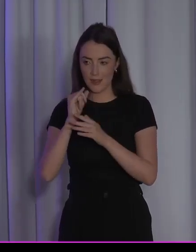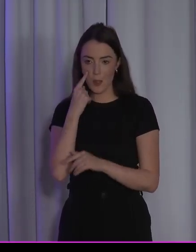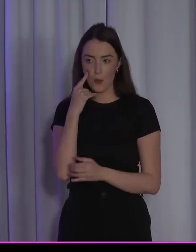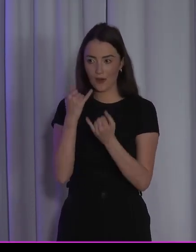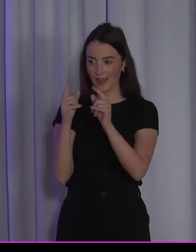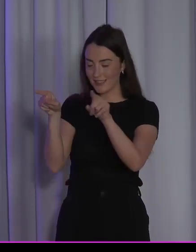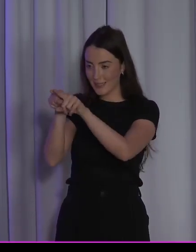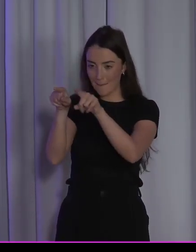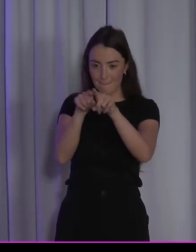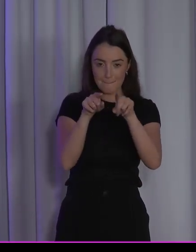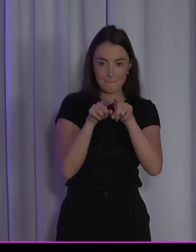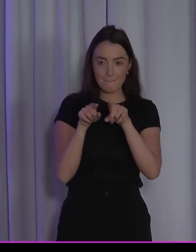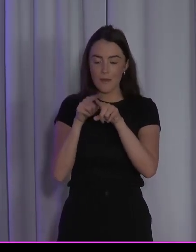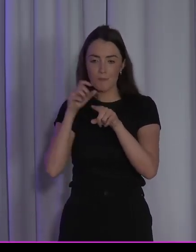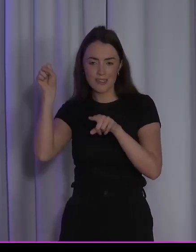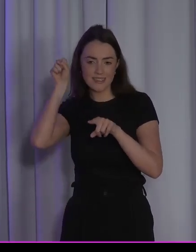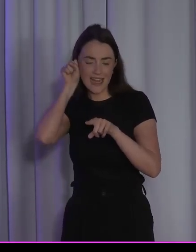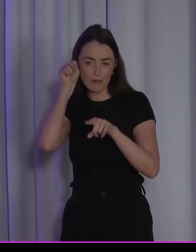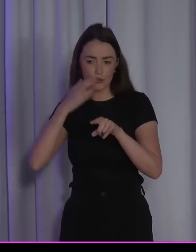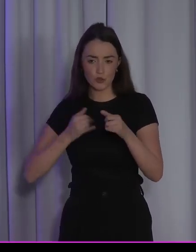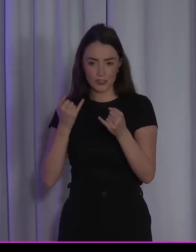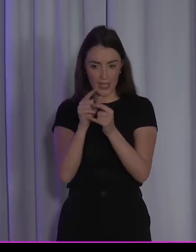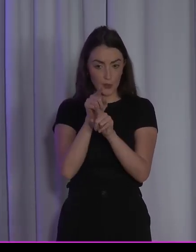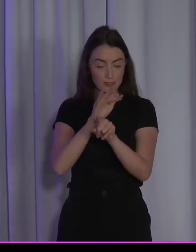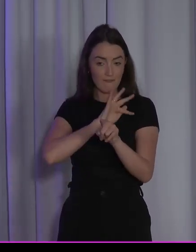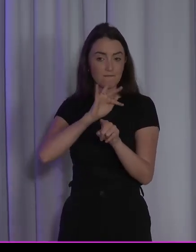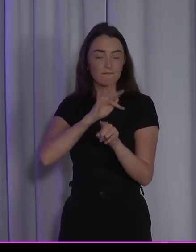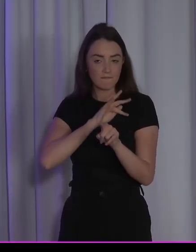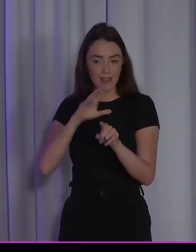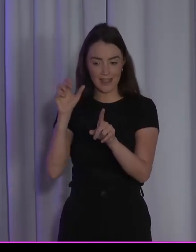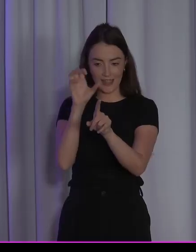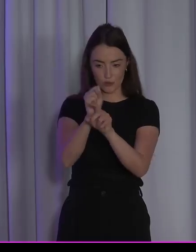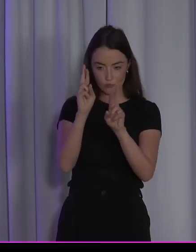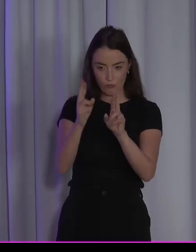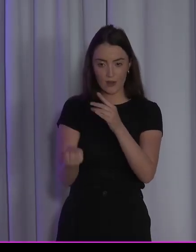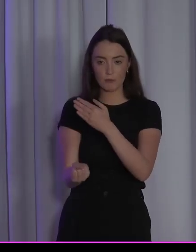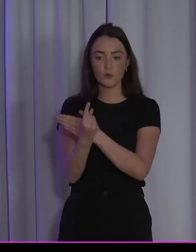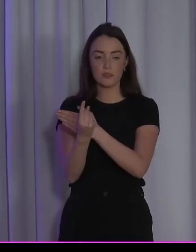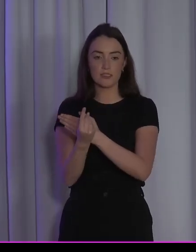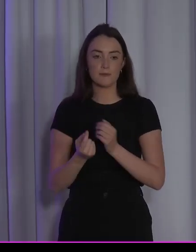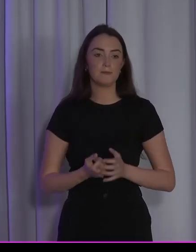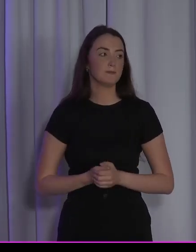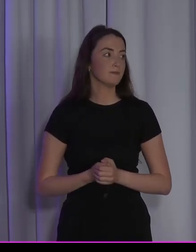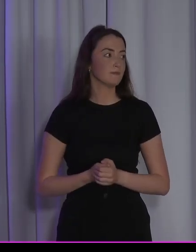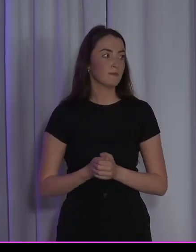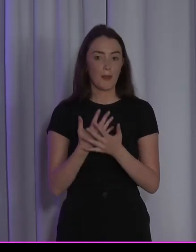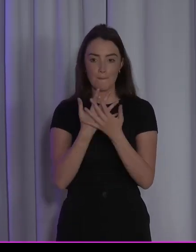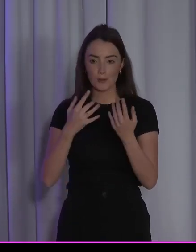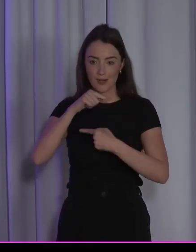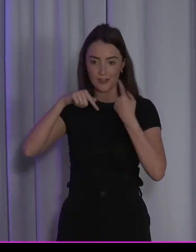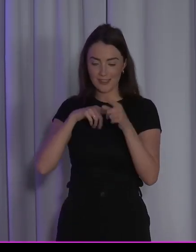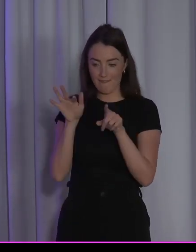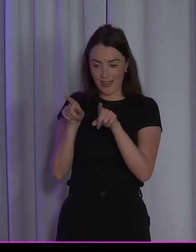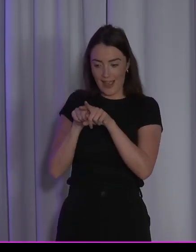lookalikes, sticky see-through sounds just like you to catch the right opportunities. Multiplying ourselves